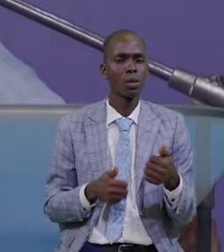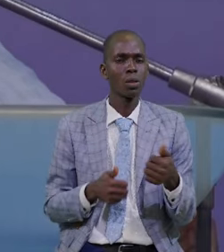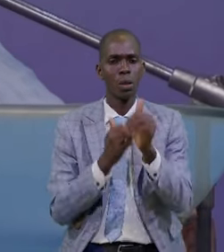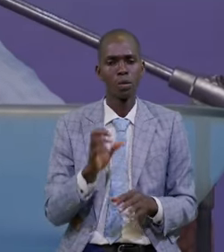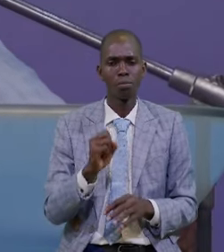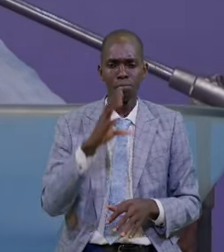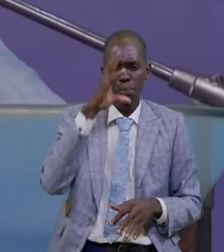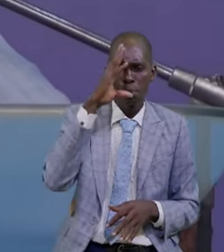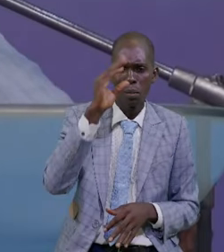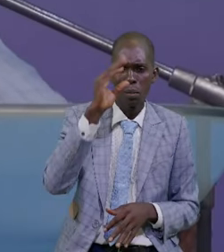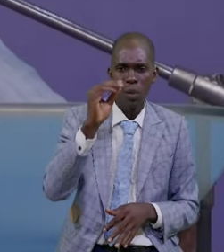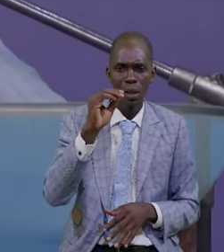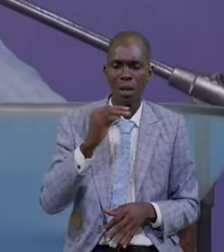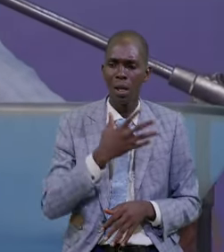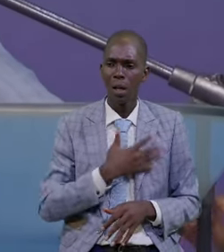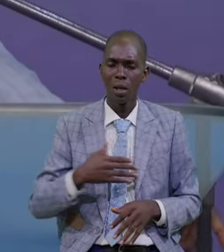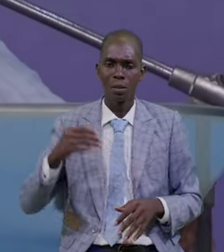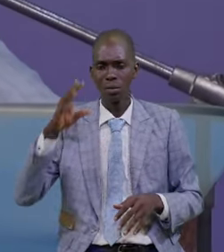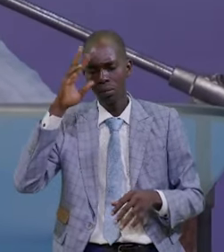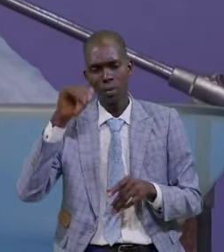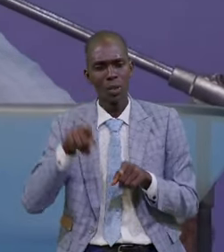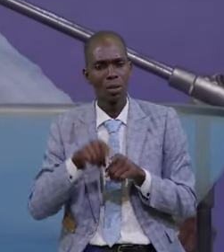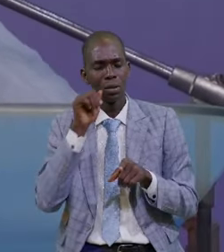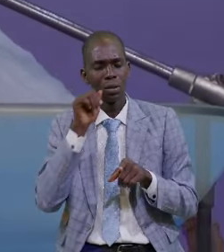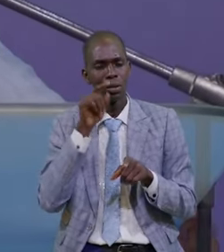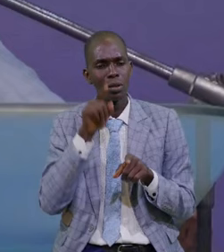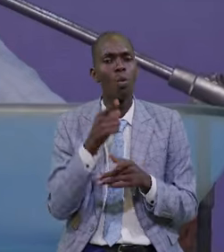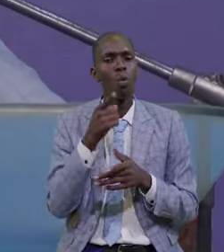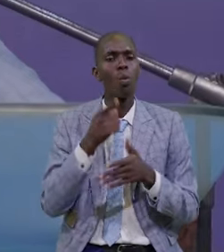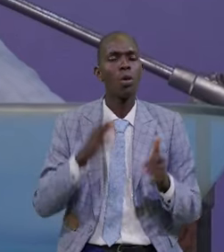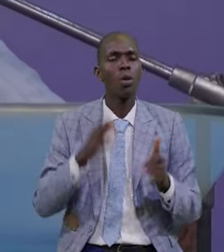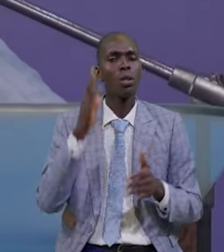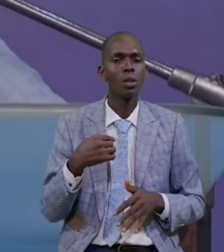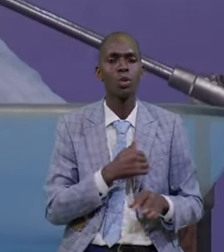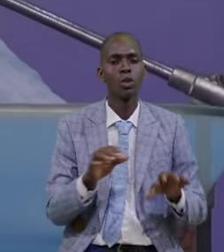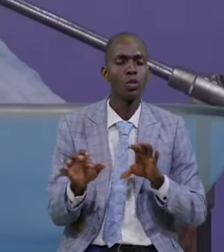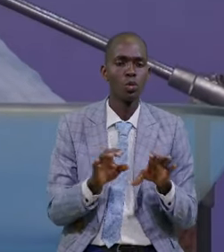men and brethren, what shall we do? Verse 38.